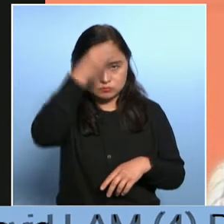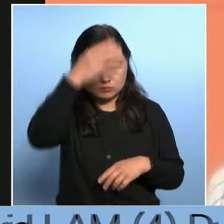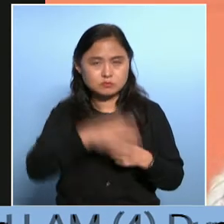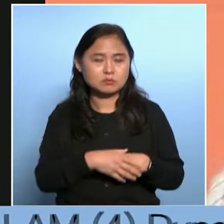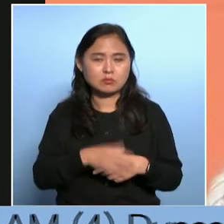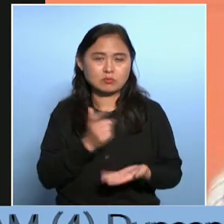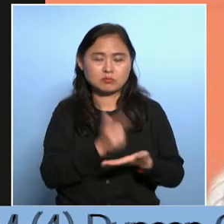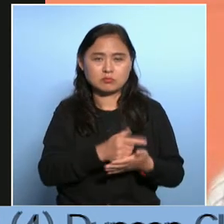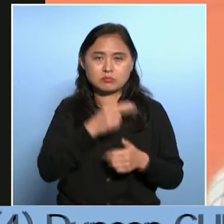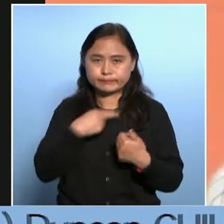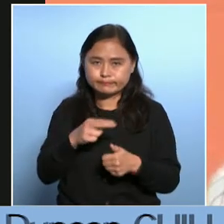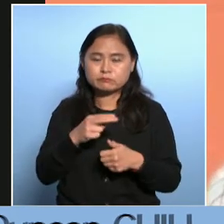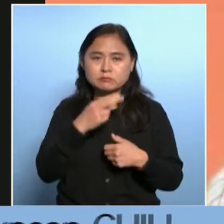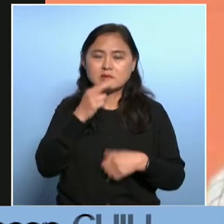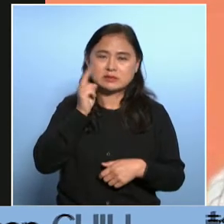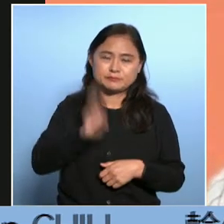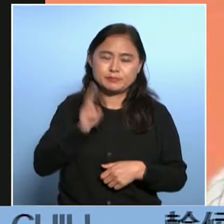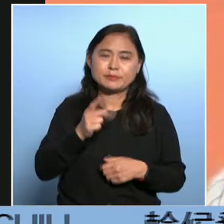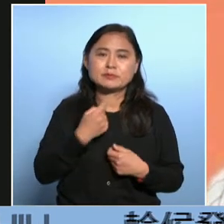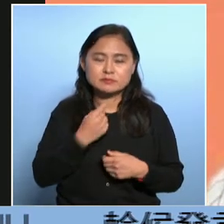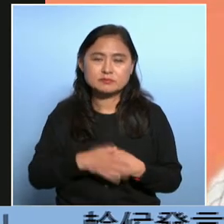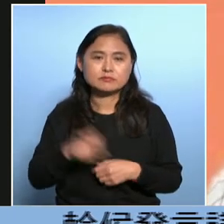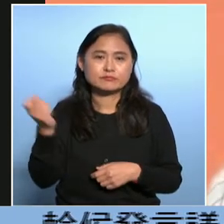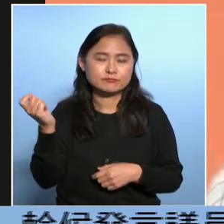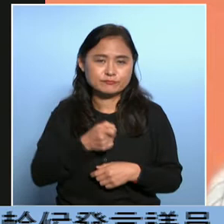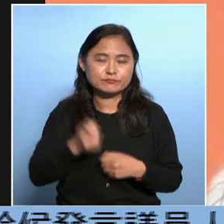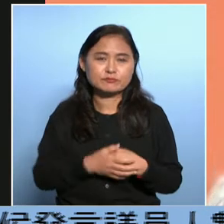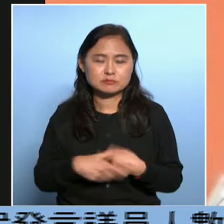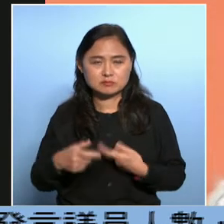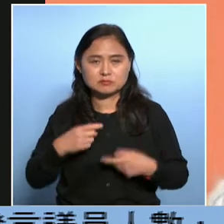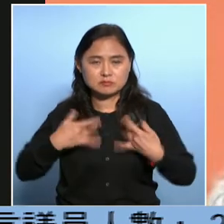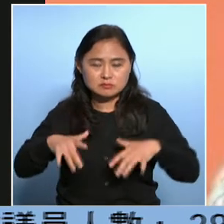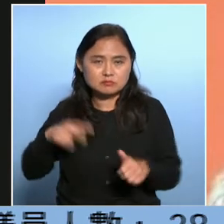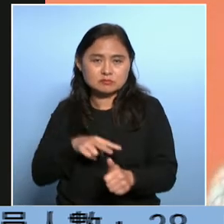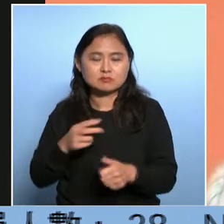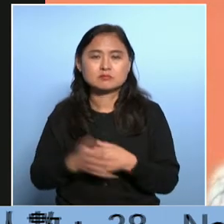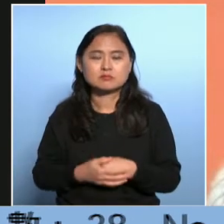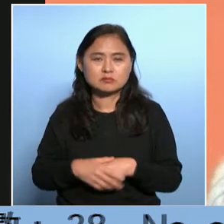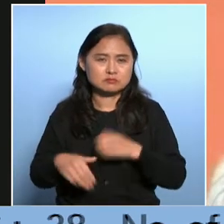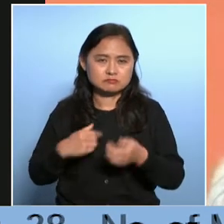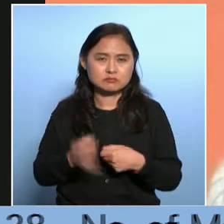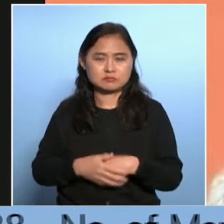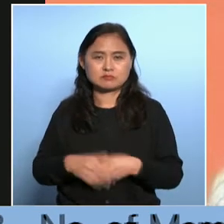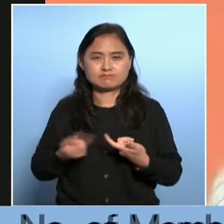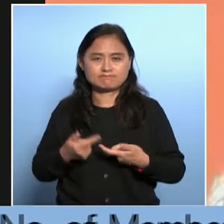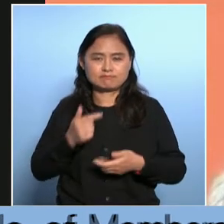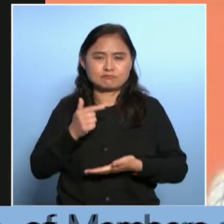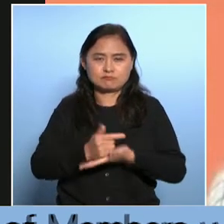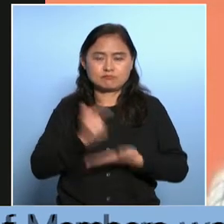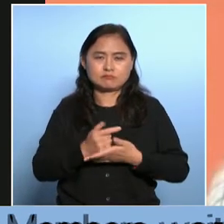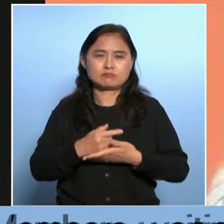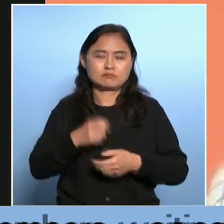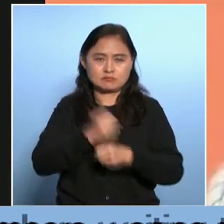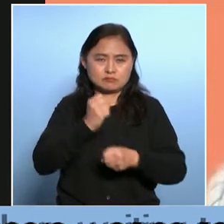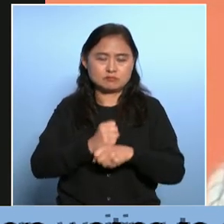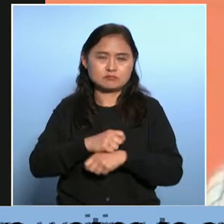Xi Jinping has issued instructions to us, and therefore we should expeditiously do whatever